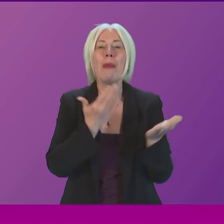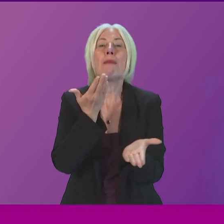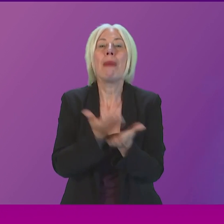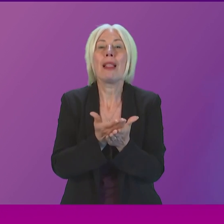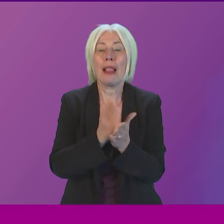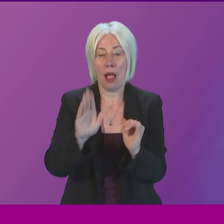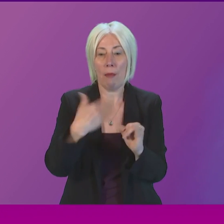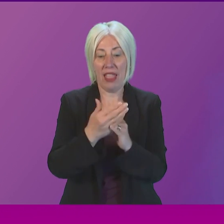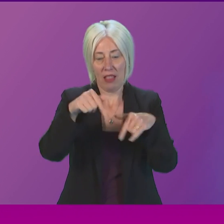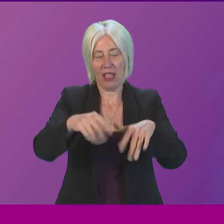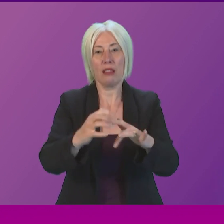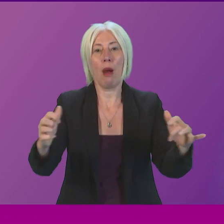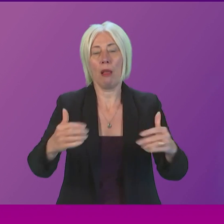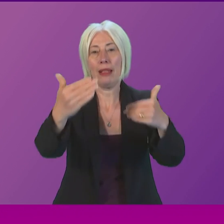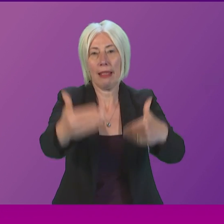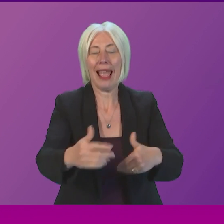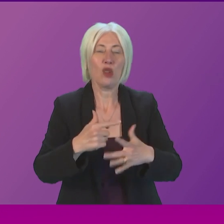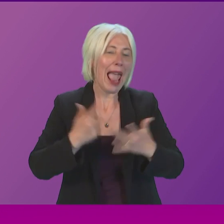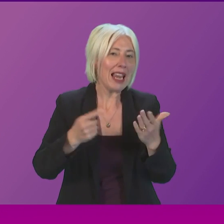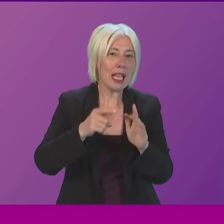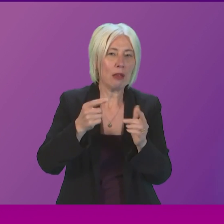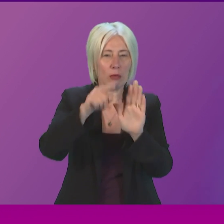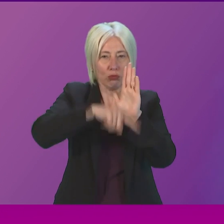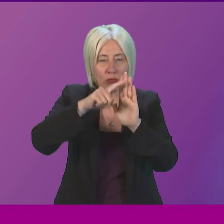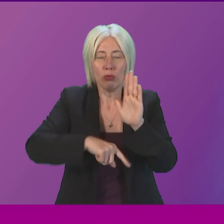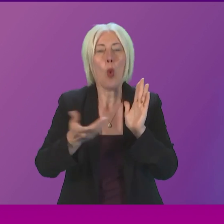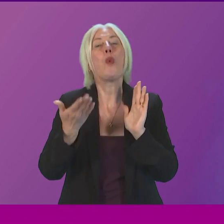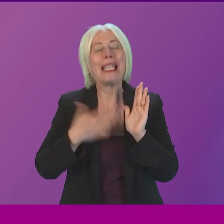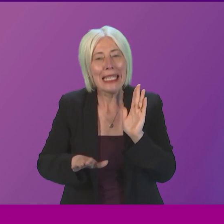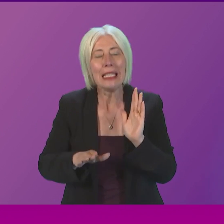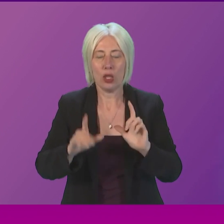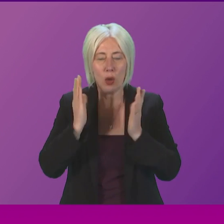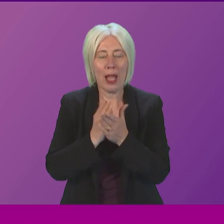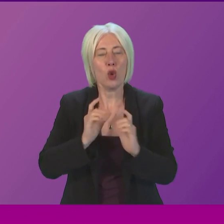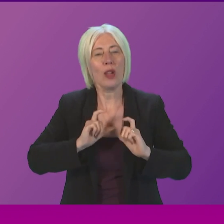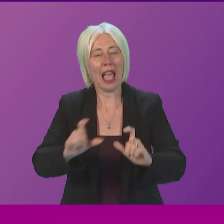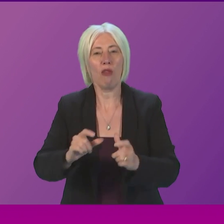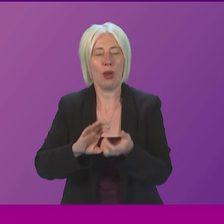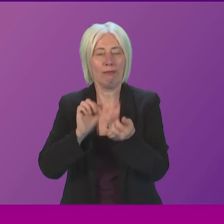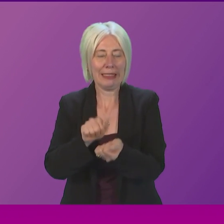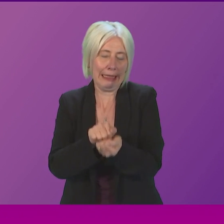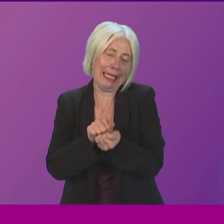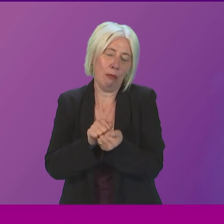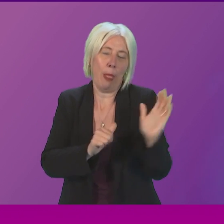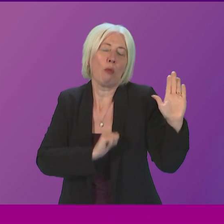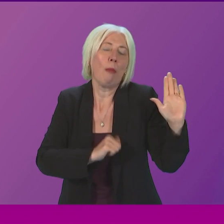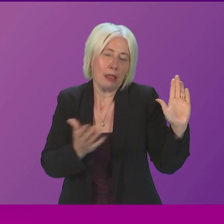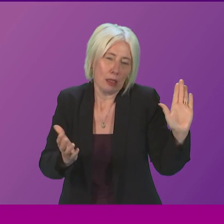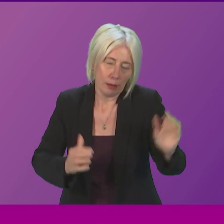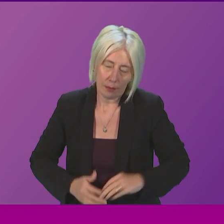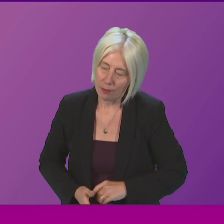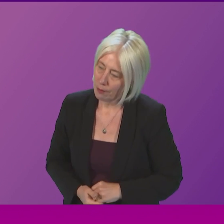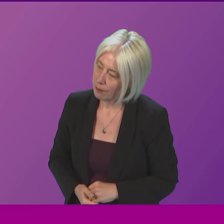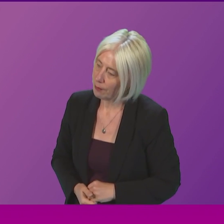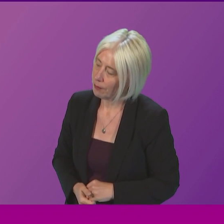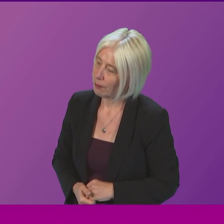end of this parliamentary session to make any further legislative changes required to keep the promise. Claire Baker. Thank